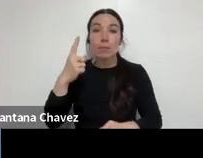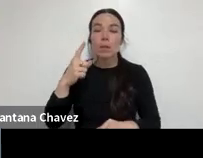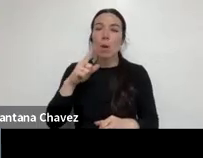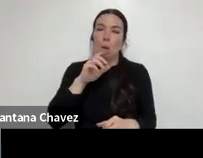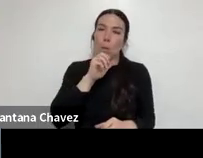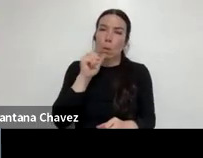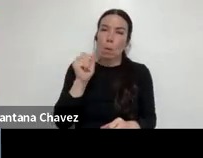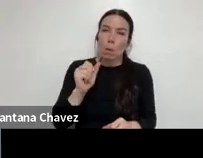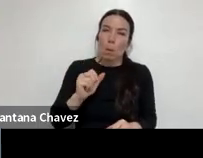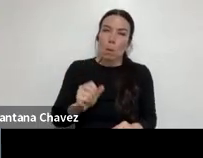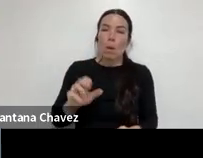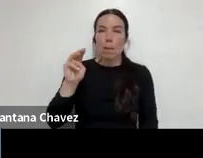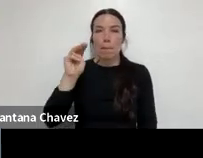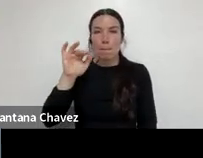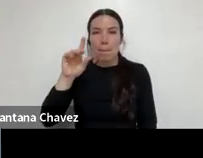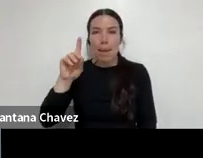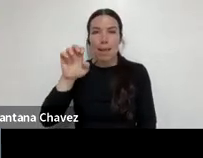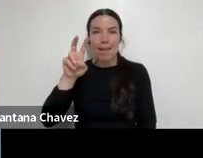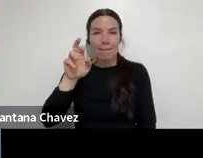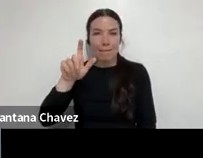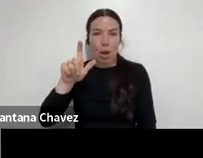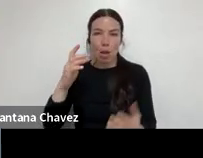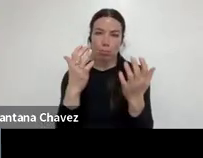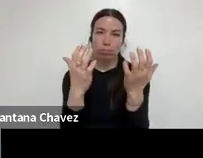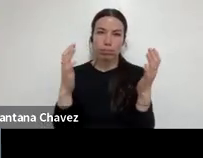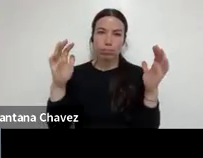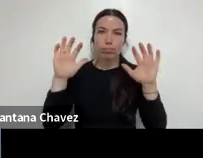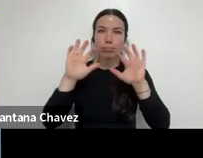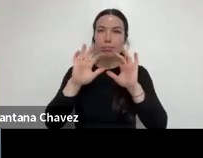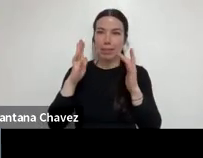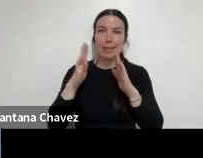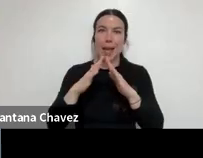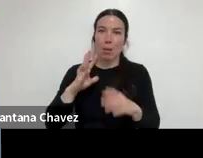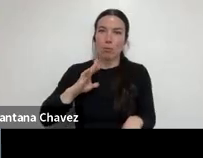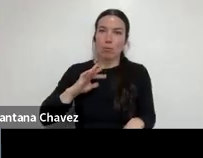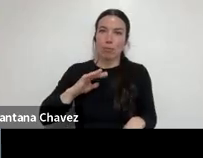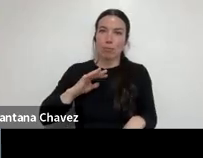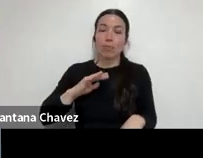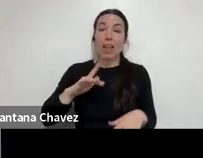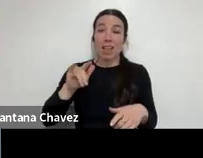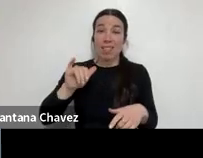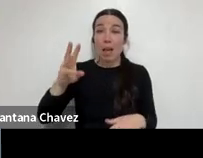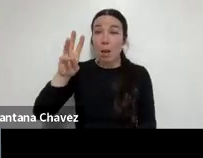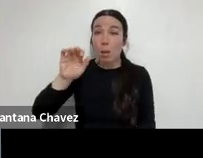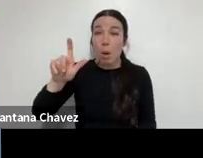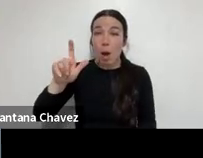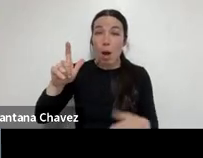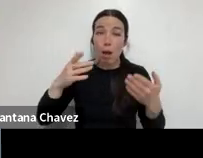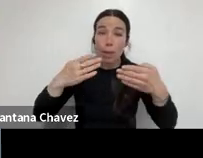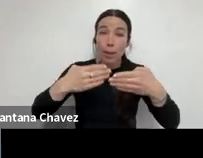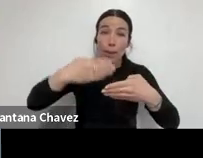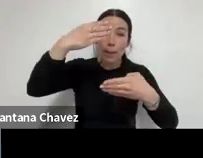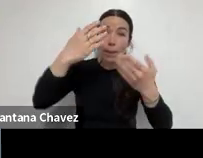town. So practically all of the the medieval walls, the city